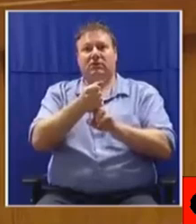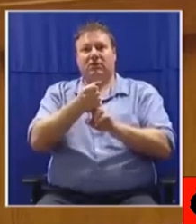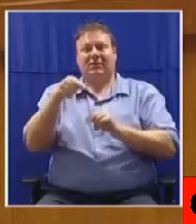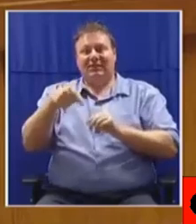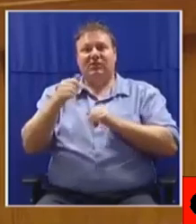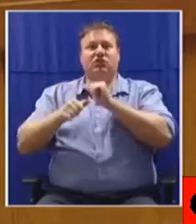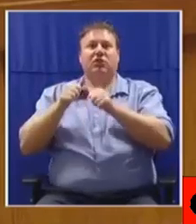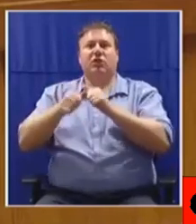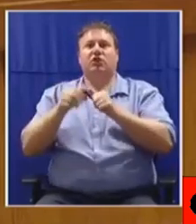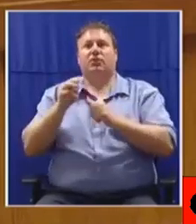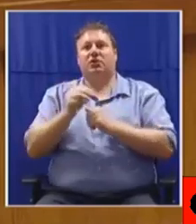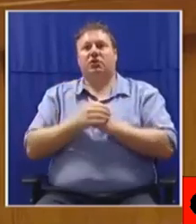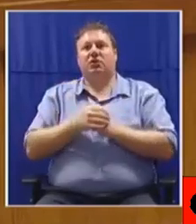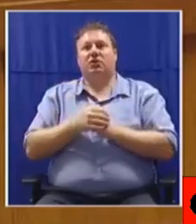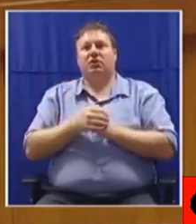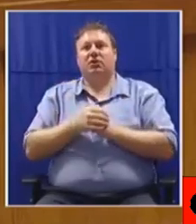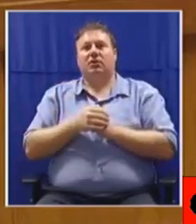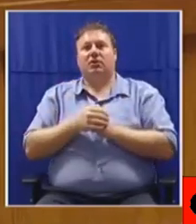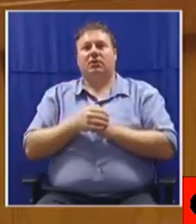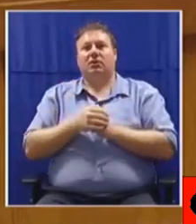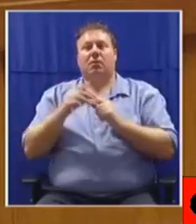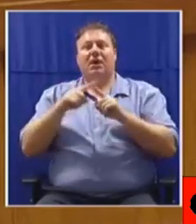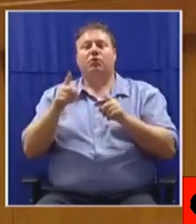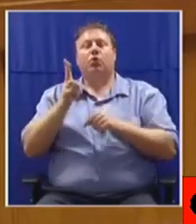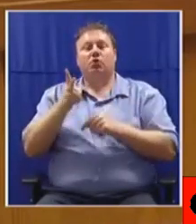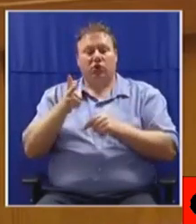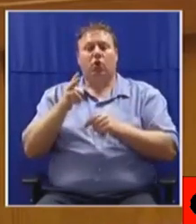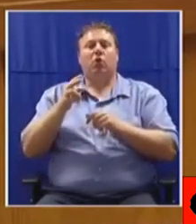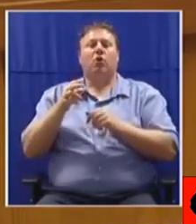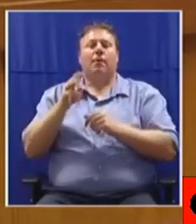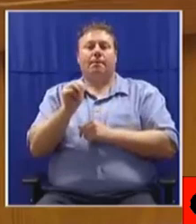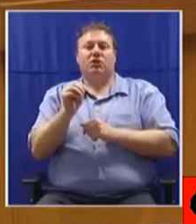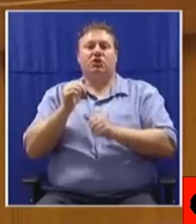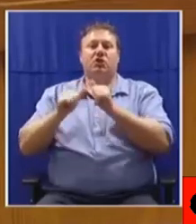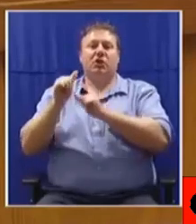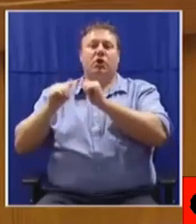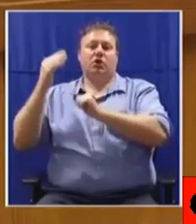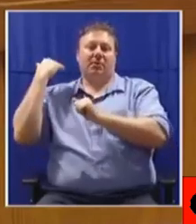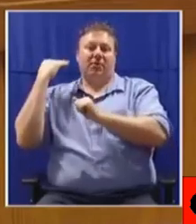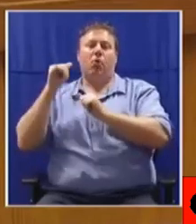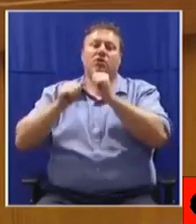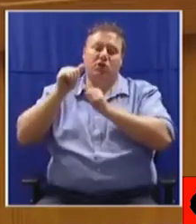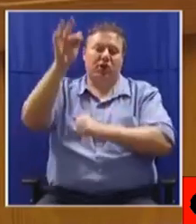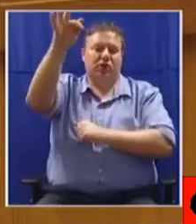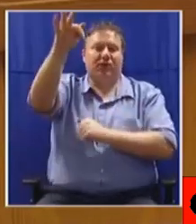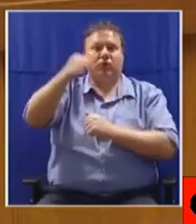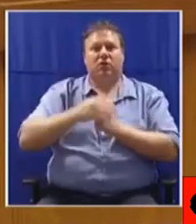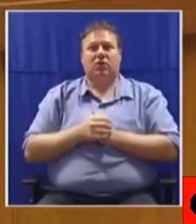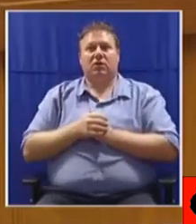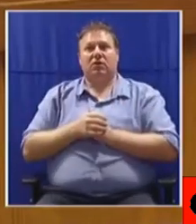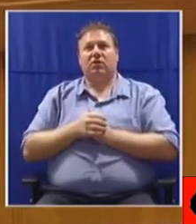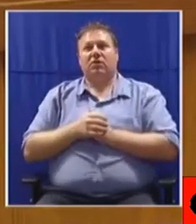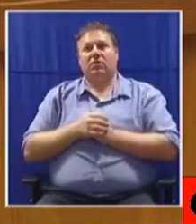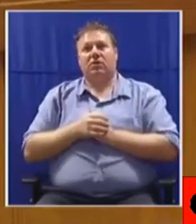mission, but mission of generations past and generations to come. The